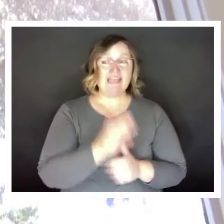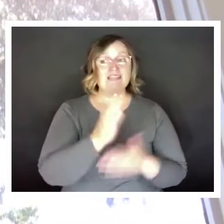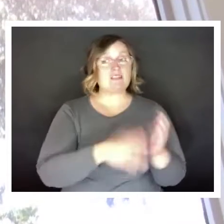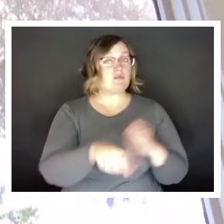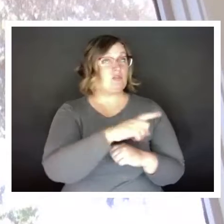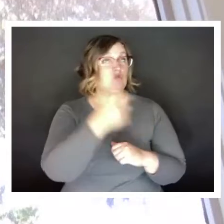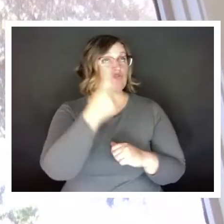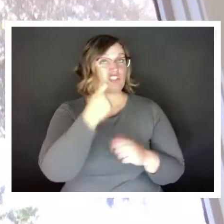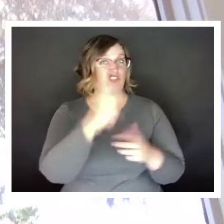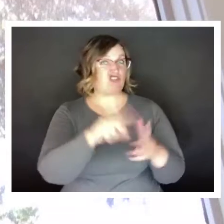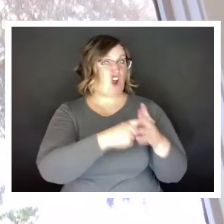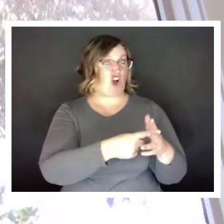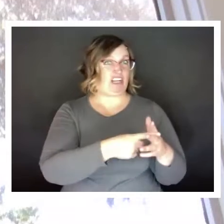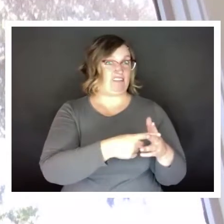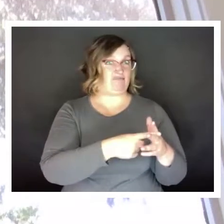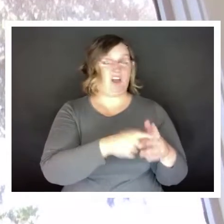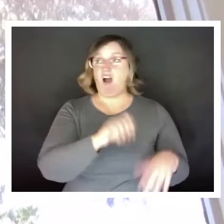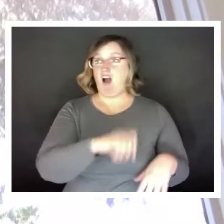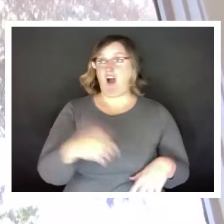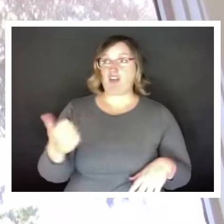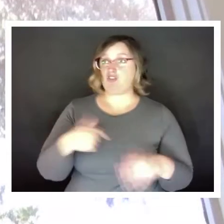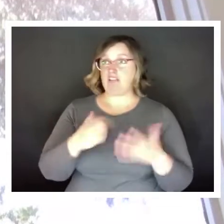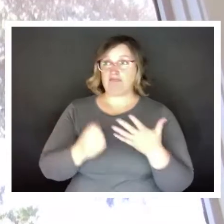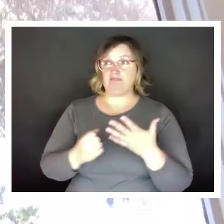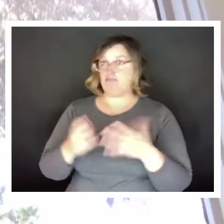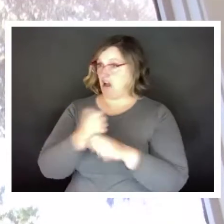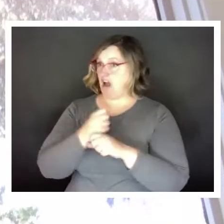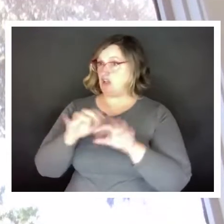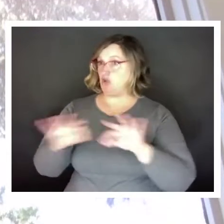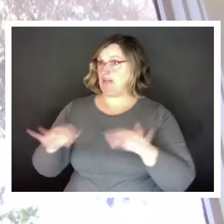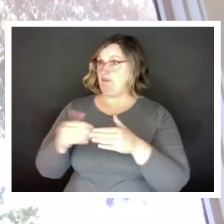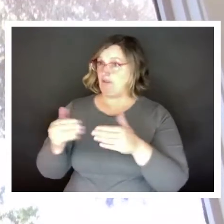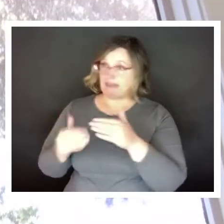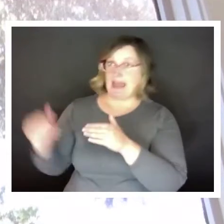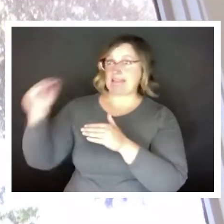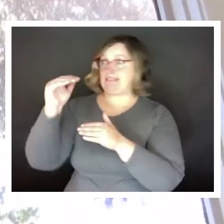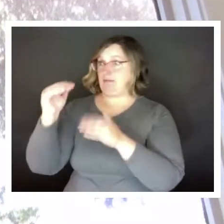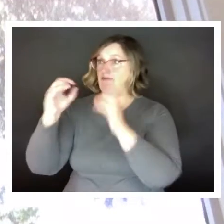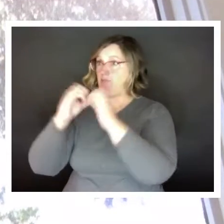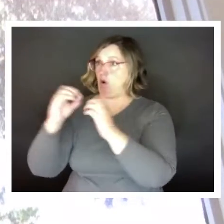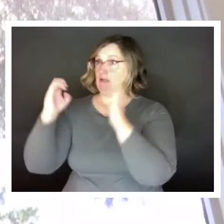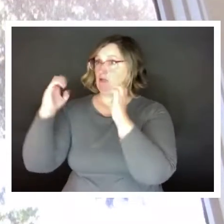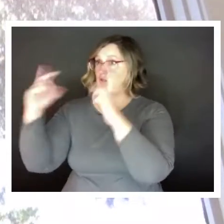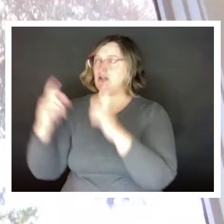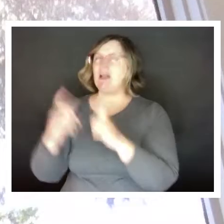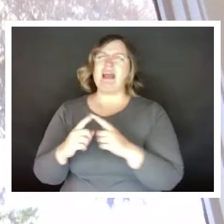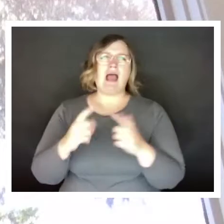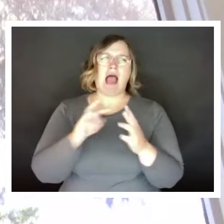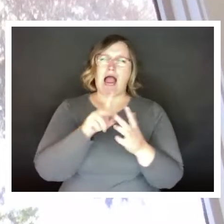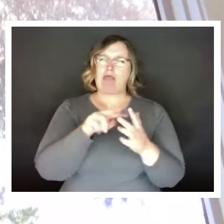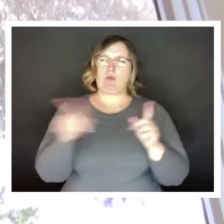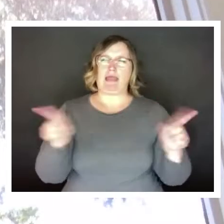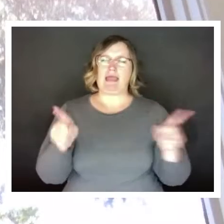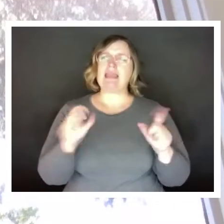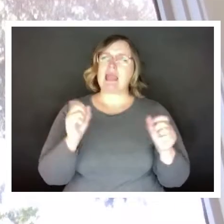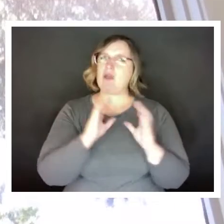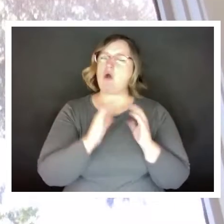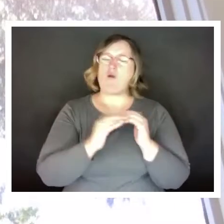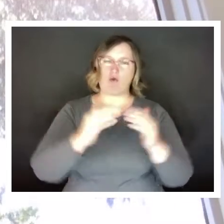out. Others obtain their degree to take the next step. Either way, it can be a little overwhelming trying to estimate what lies